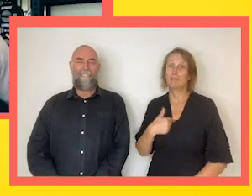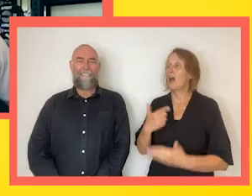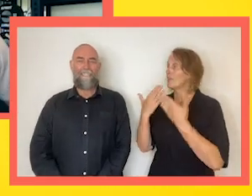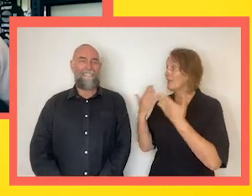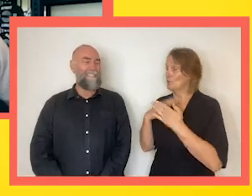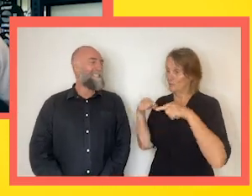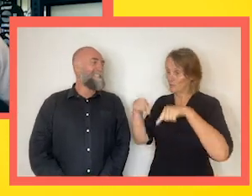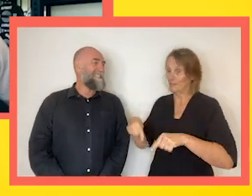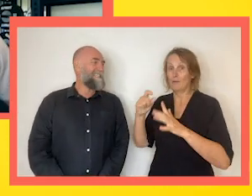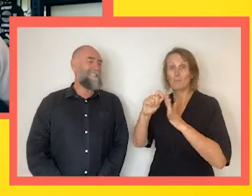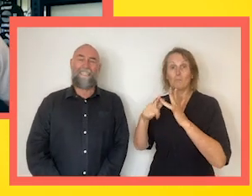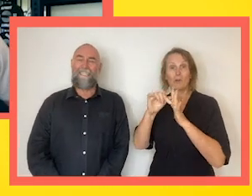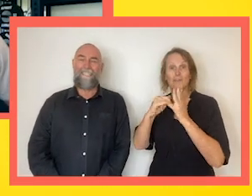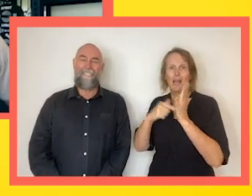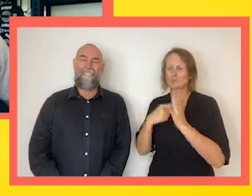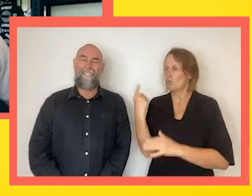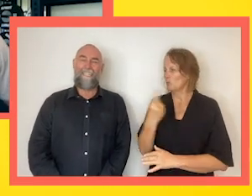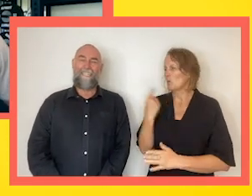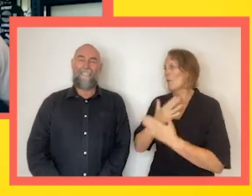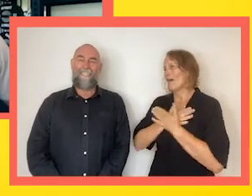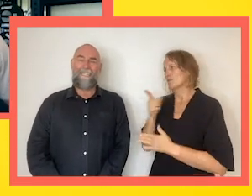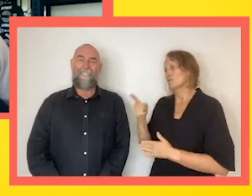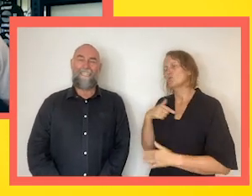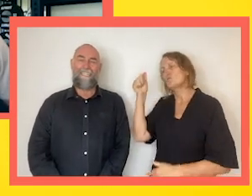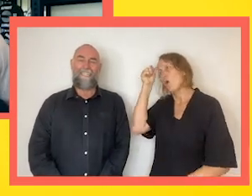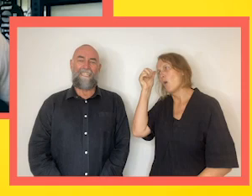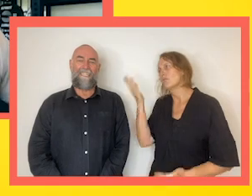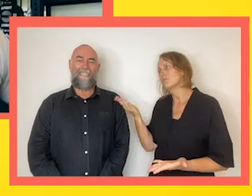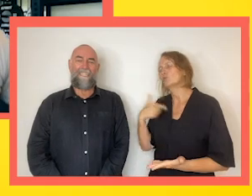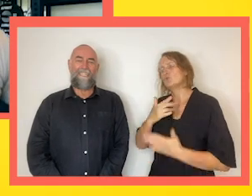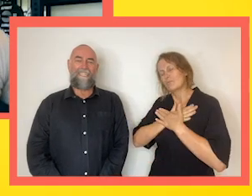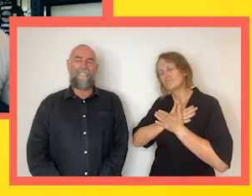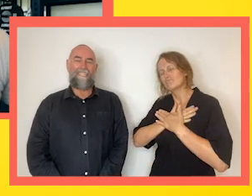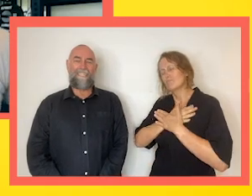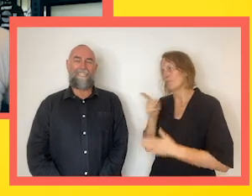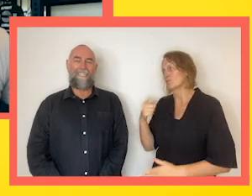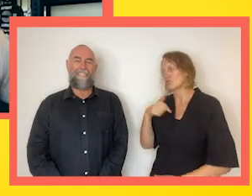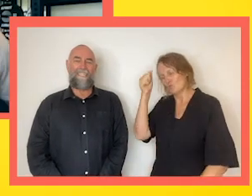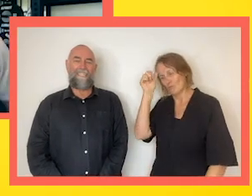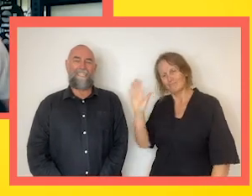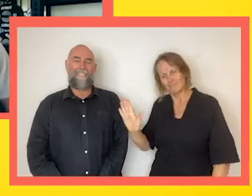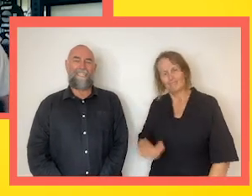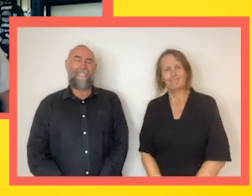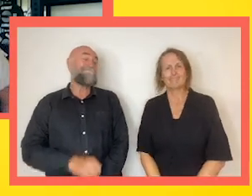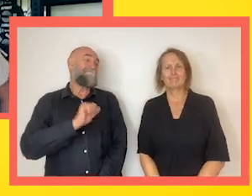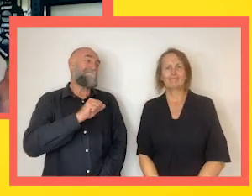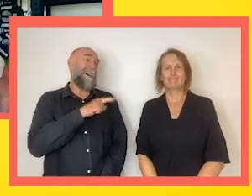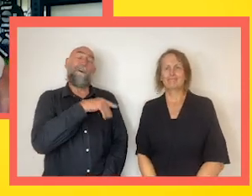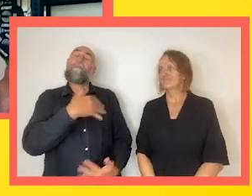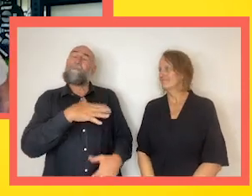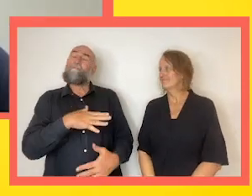job like you. We love you here on You Little Ripper. You know that. You know I love you, Kurt. Flattery will get you everywhere, Riley